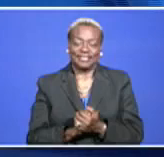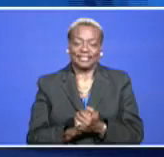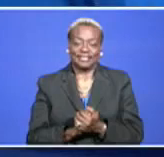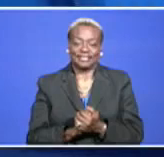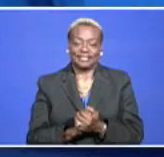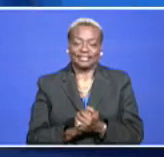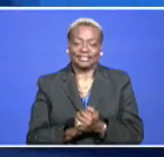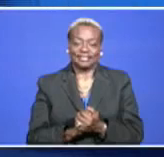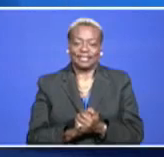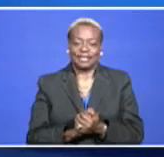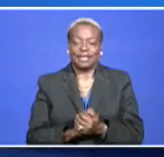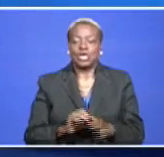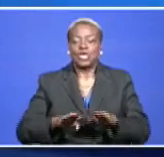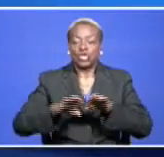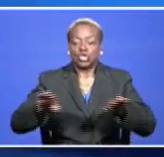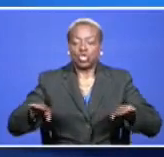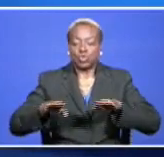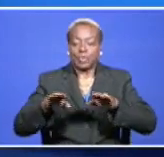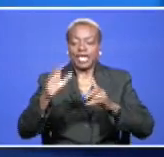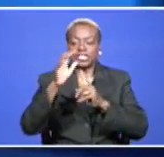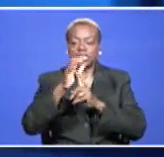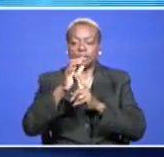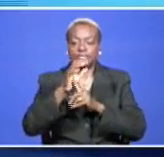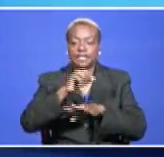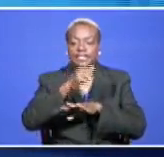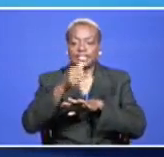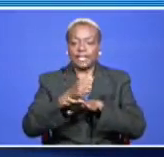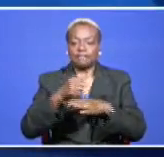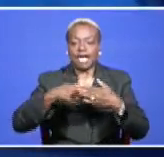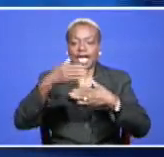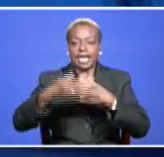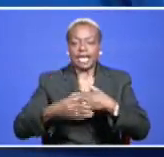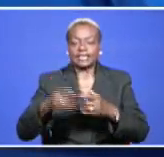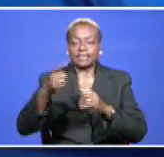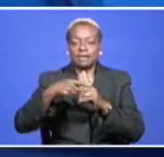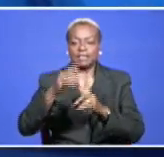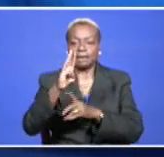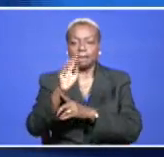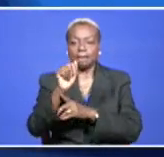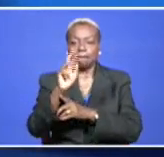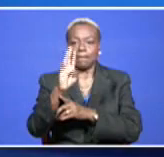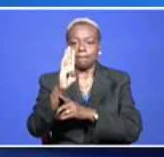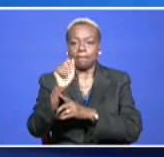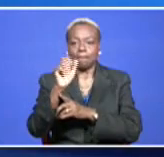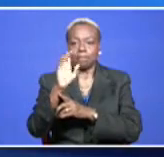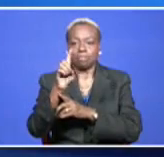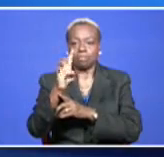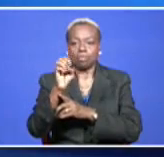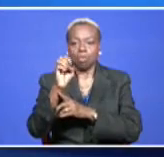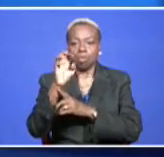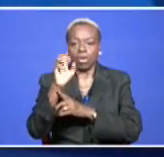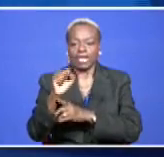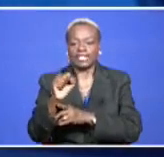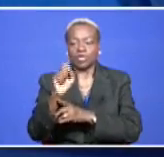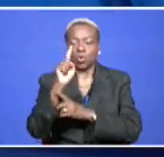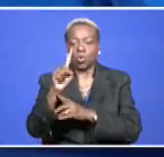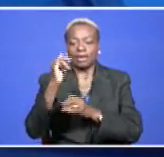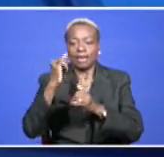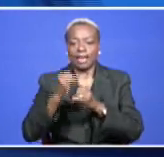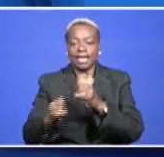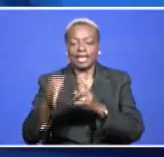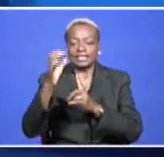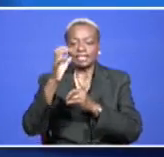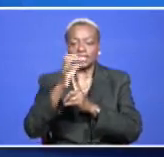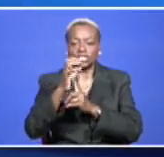The CARIFTA Swimming Championship set for next month in Barbados. Swimmers, that is, getting one last chance to qualify this weekend.